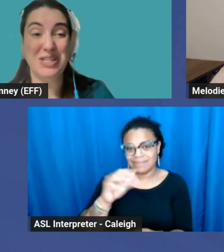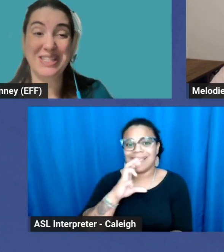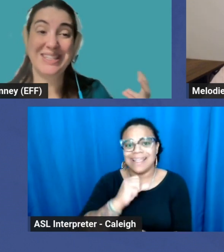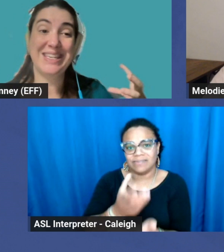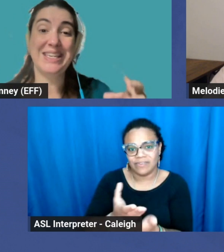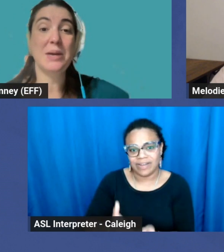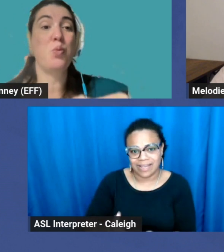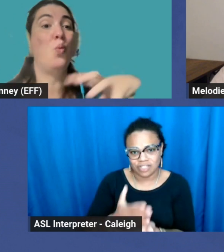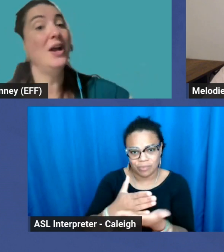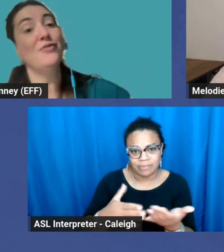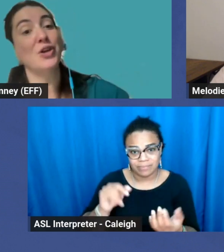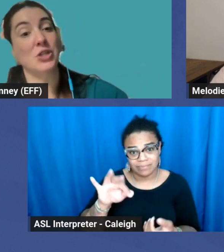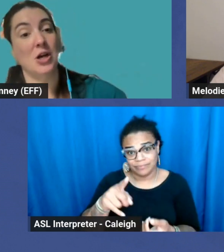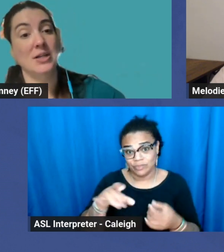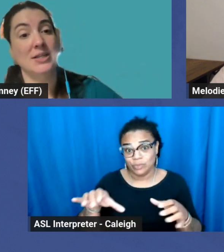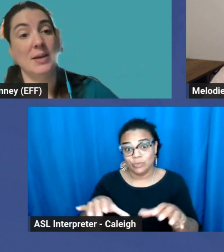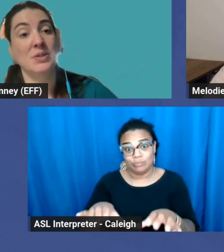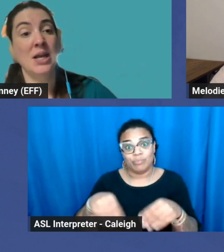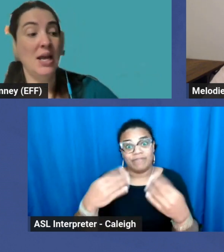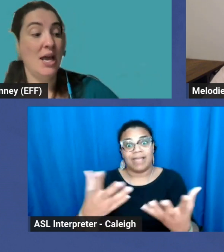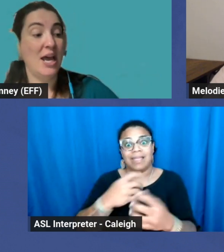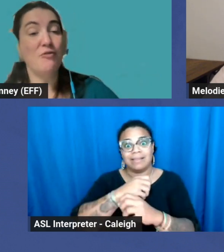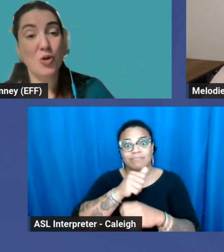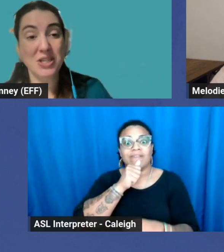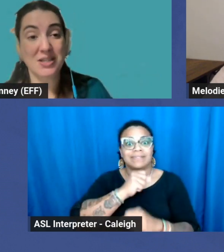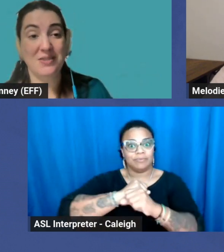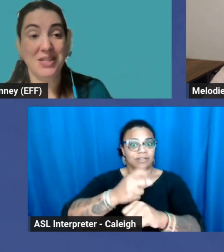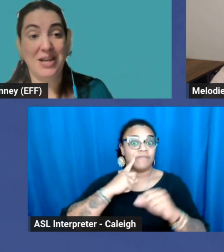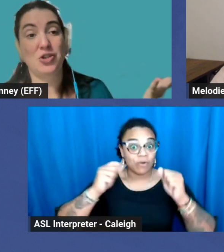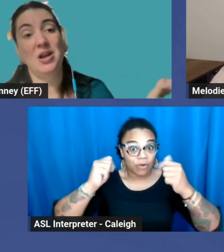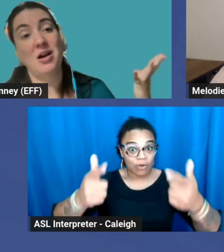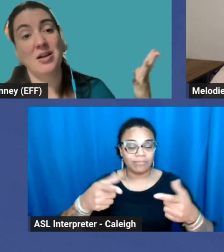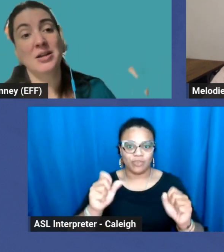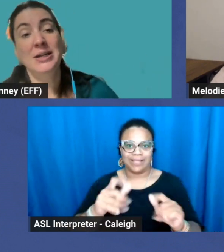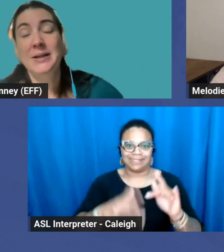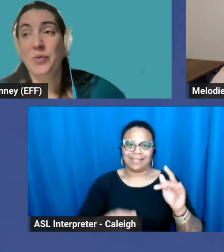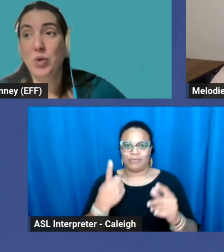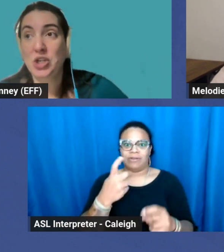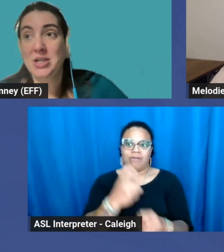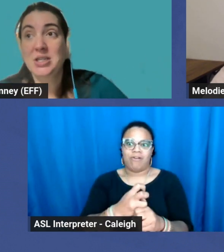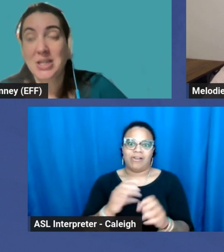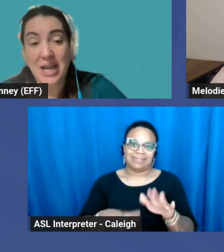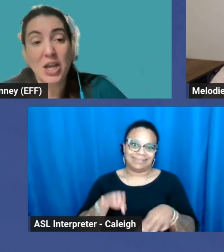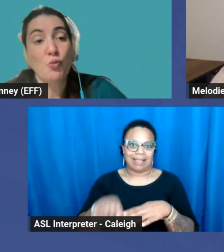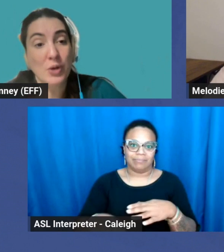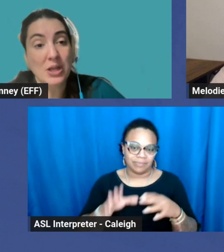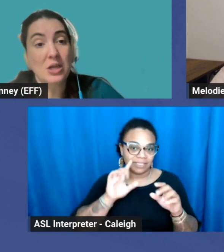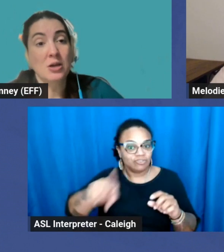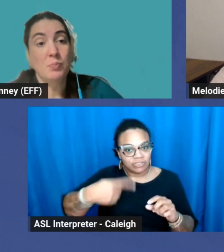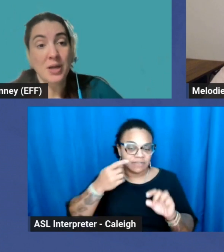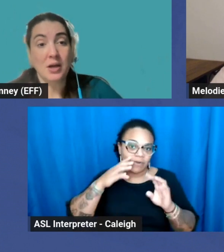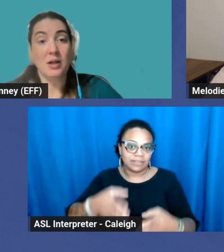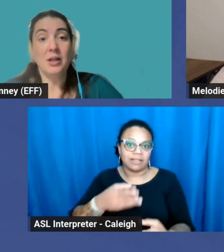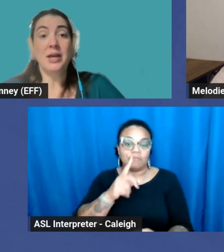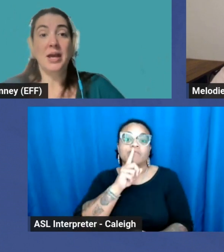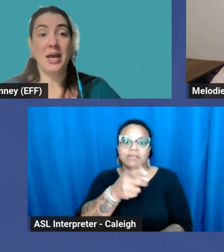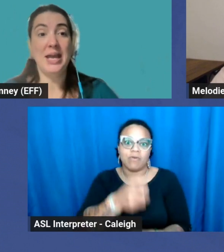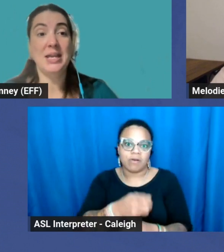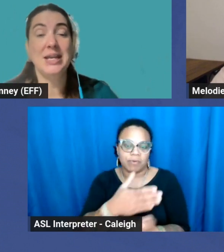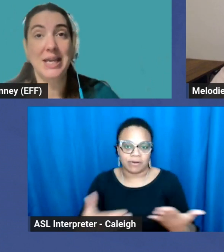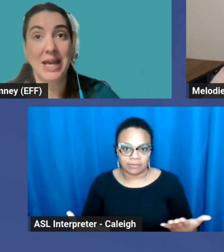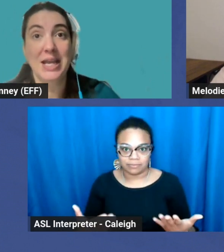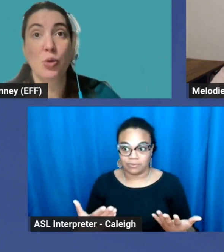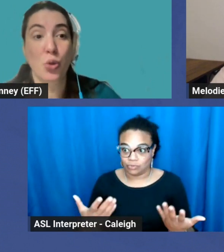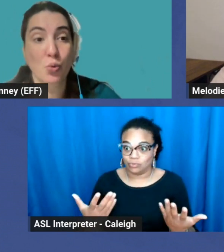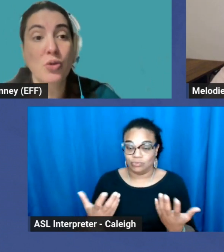everyone, you can skip one of those hard steps and focus on the stuff that's actually hard, which is getting a really good bill